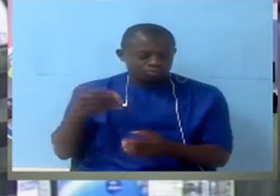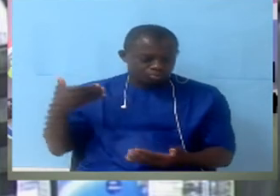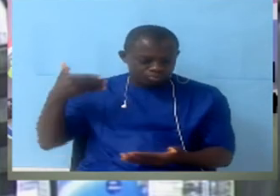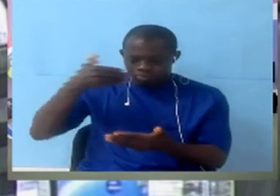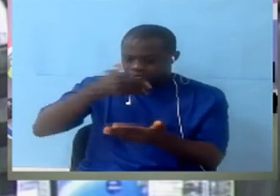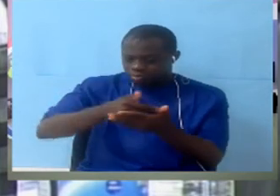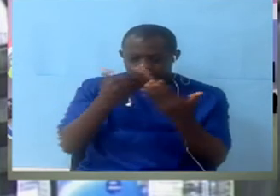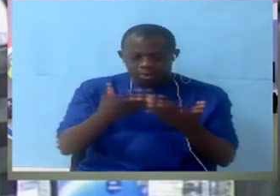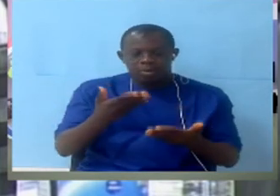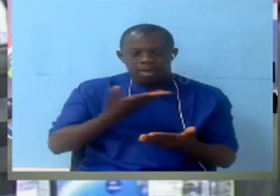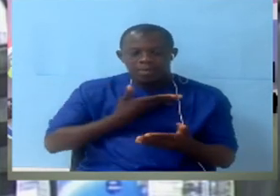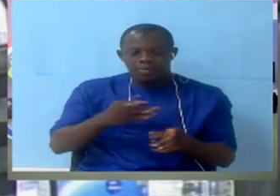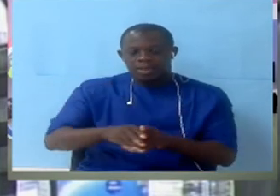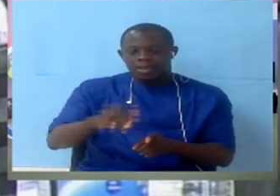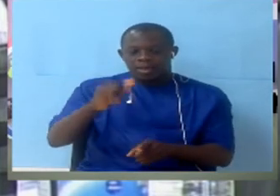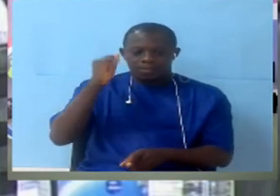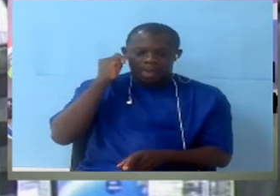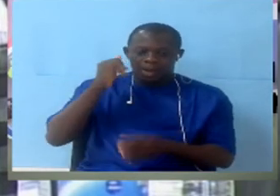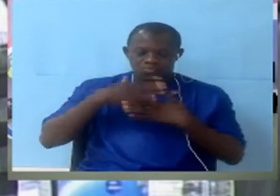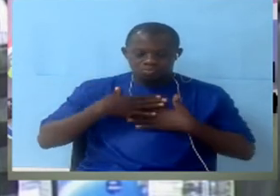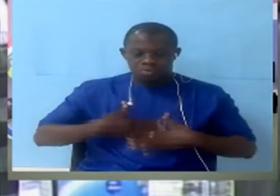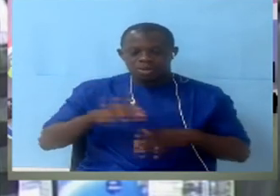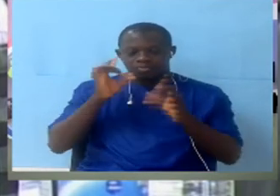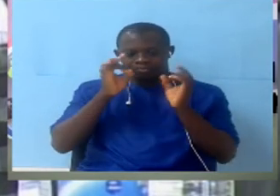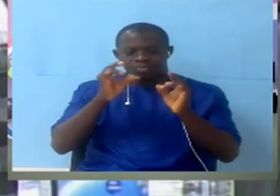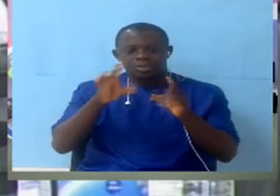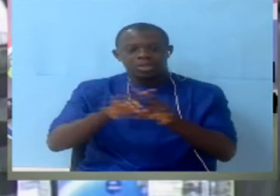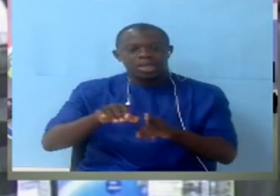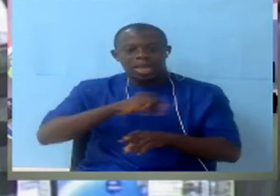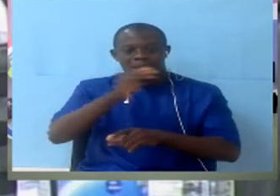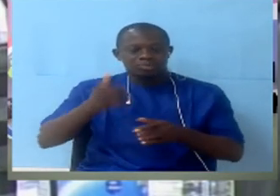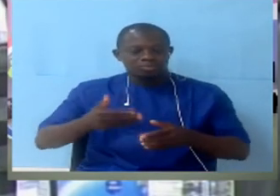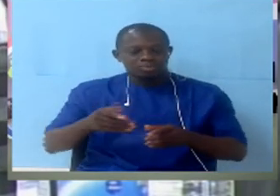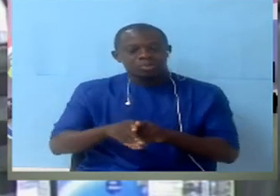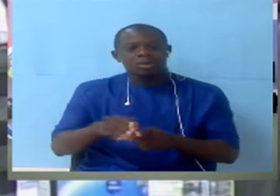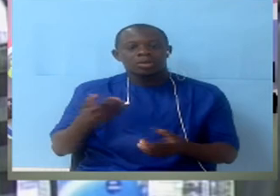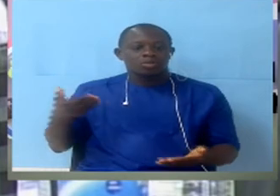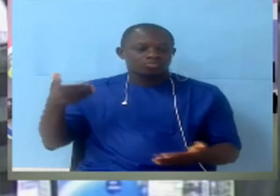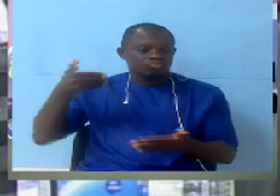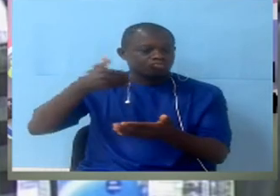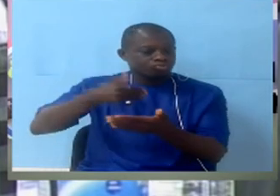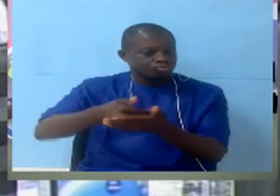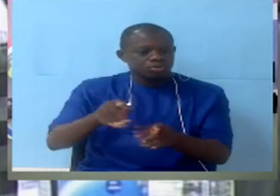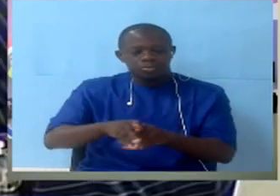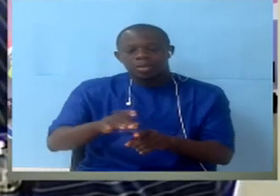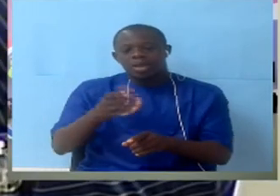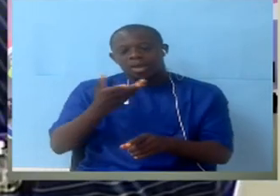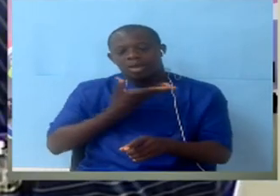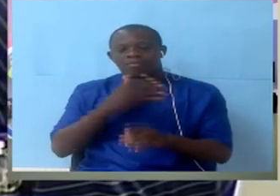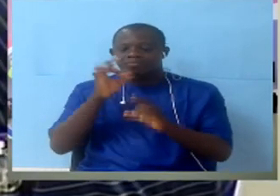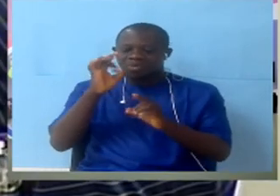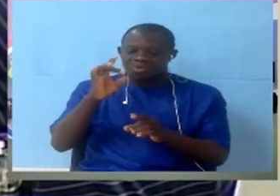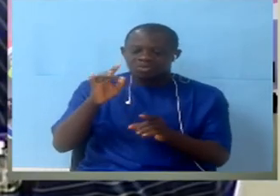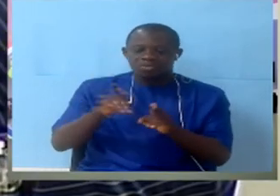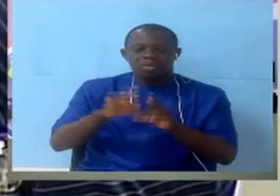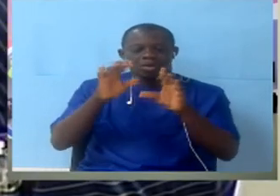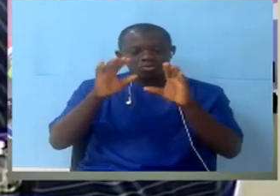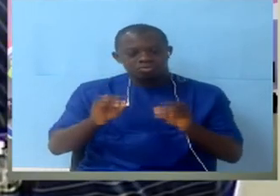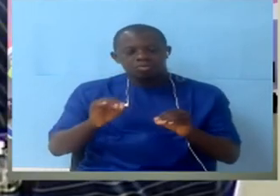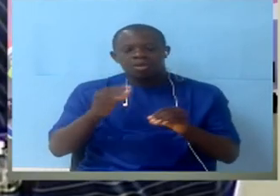I have a back pain. Ustoy di mo nyinga hani saya kanala. And still that pain goes and comes. And when did he